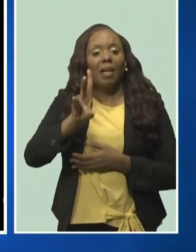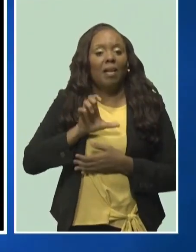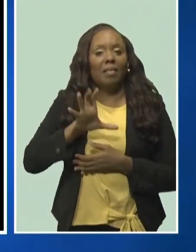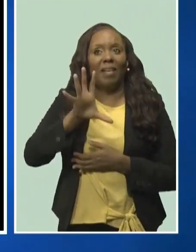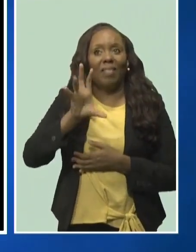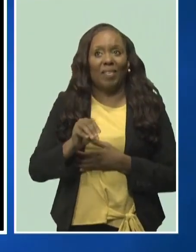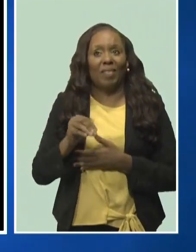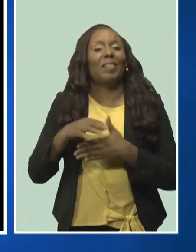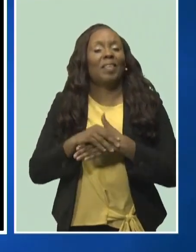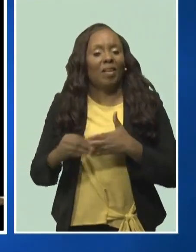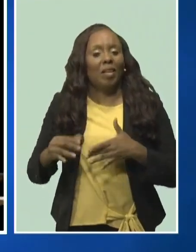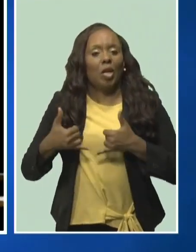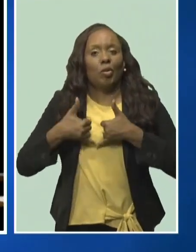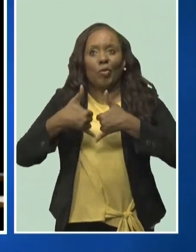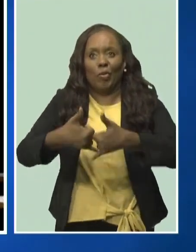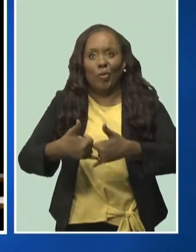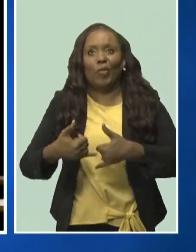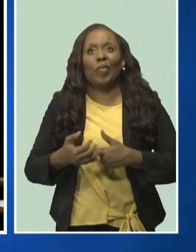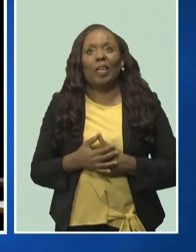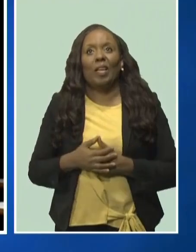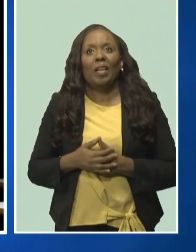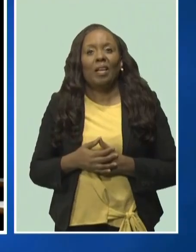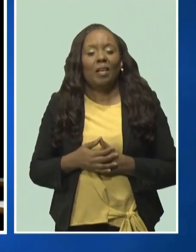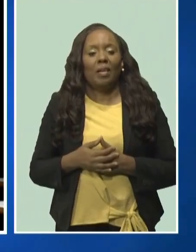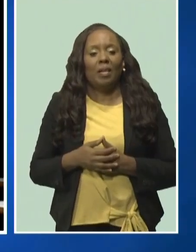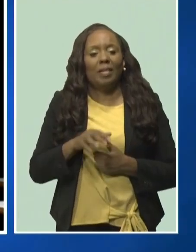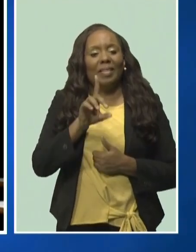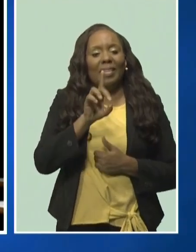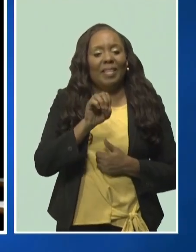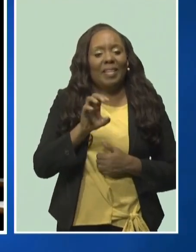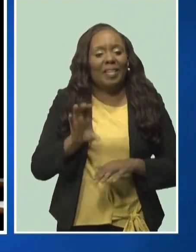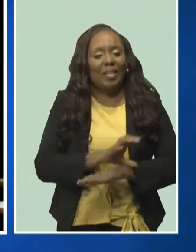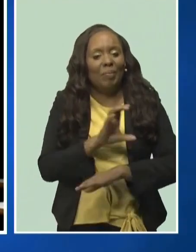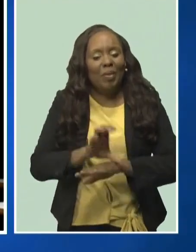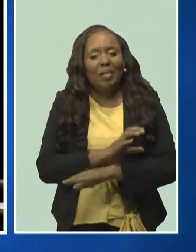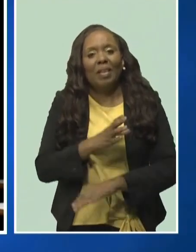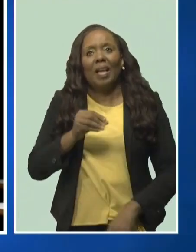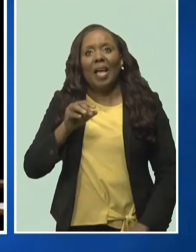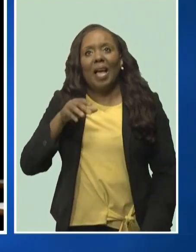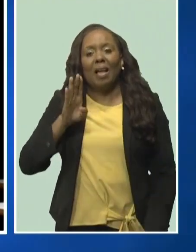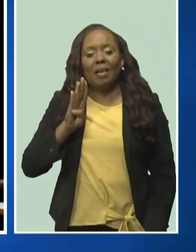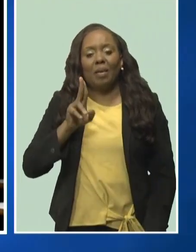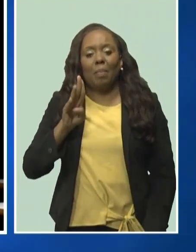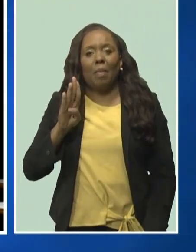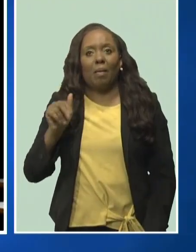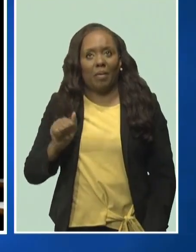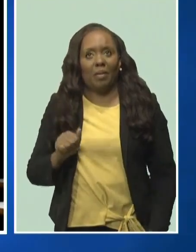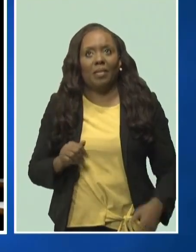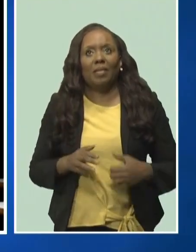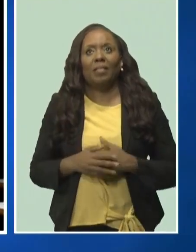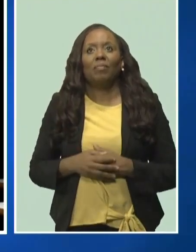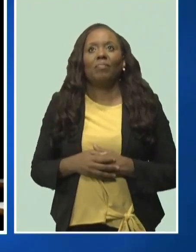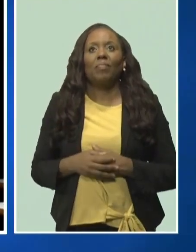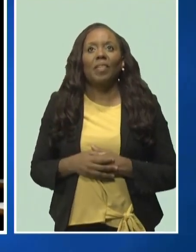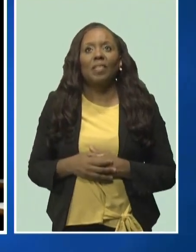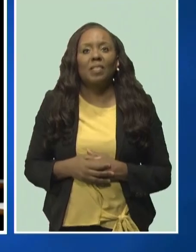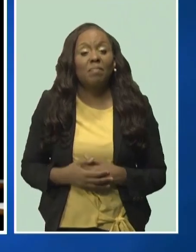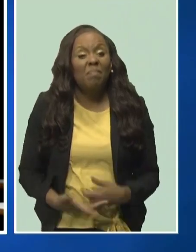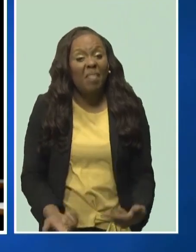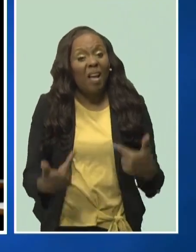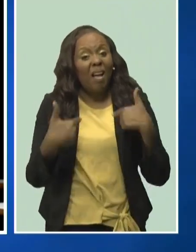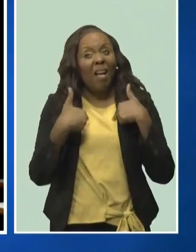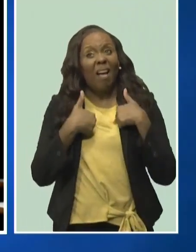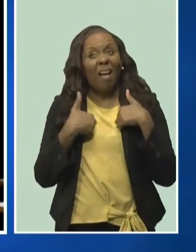Public Workers, a trophy, along with vouchers from DE Computers and Bubba's. Her piece. I have a